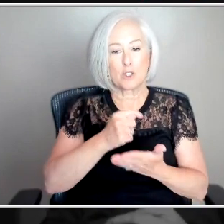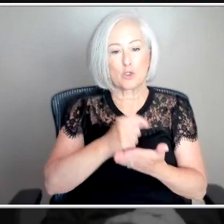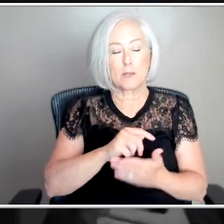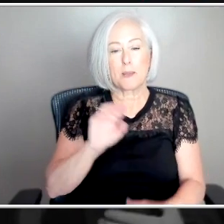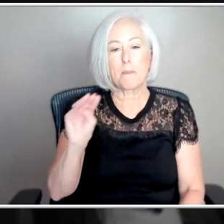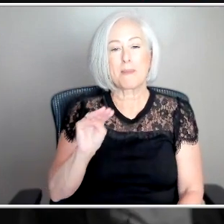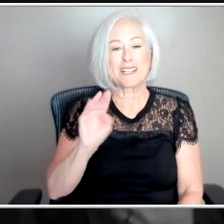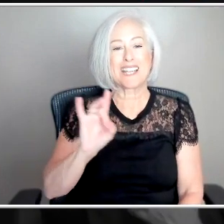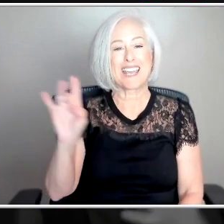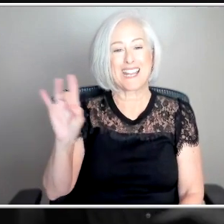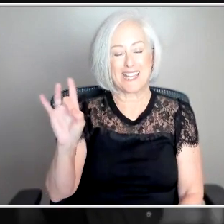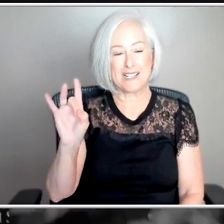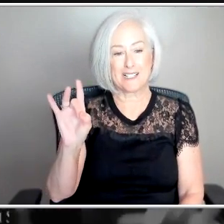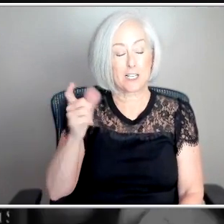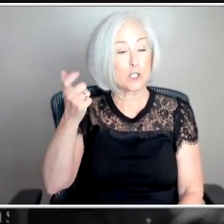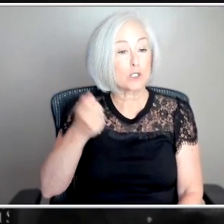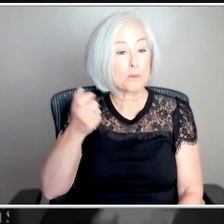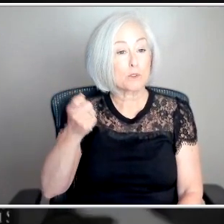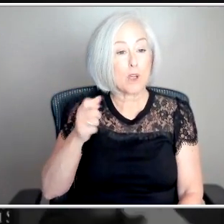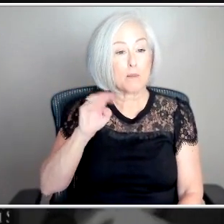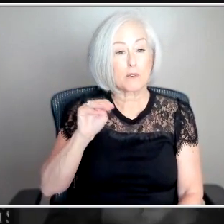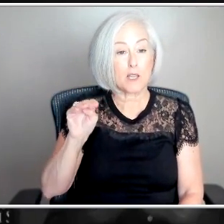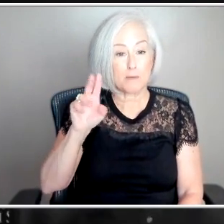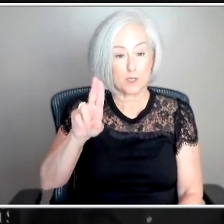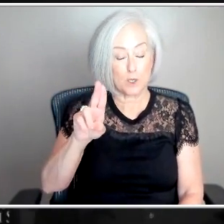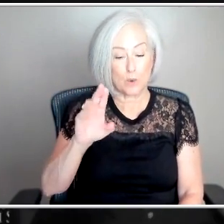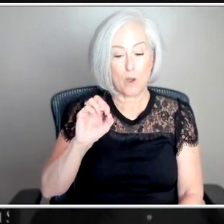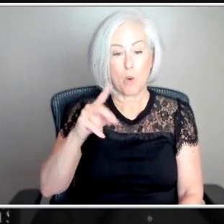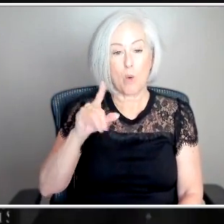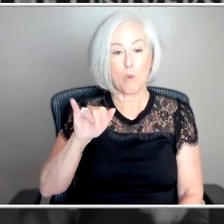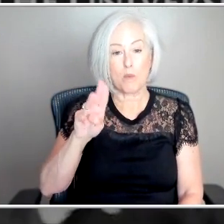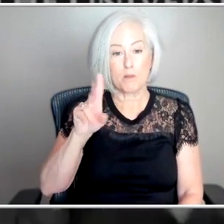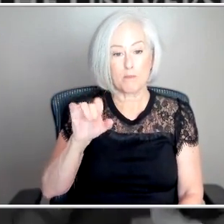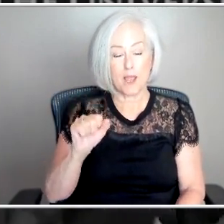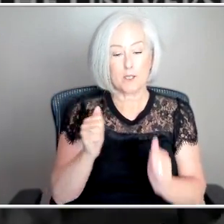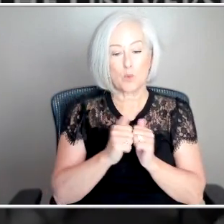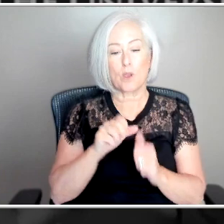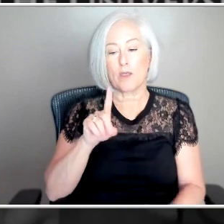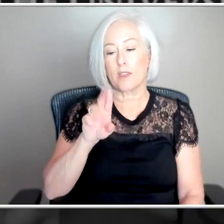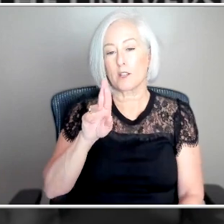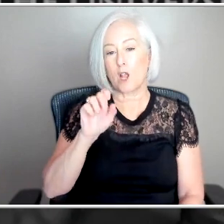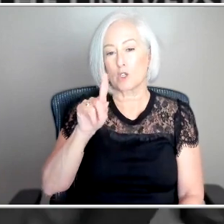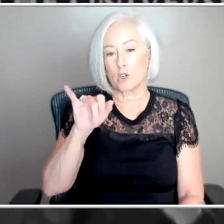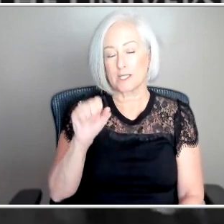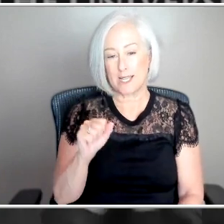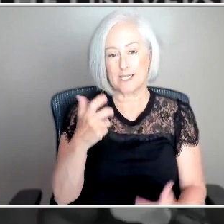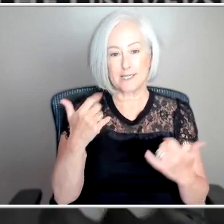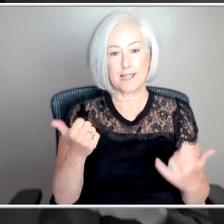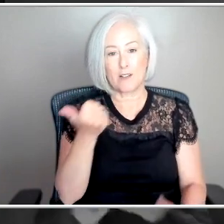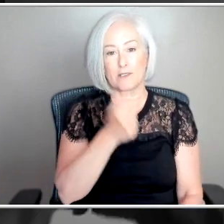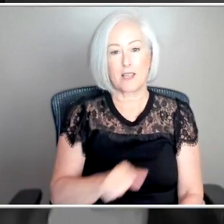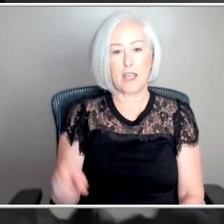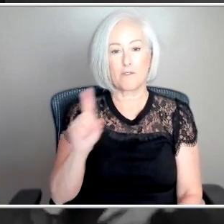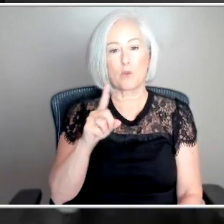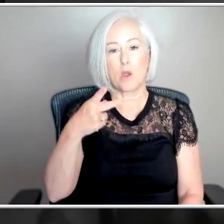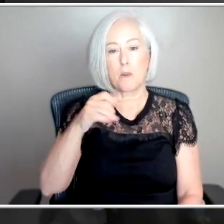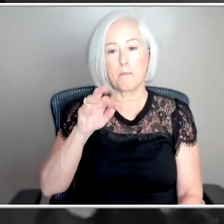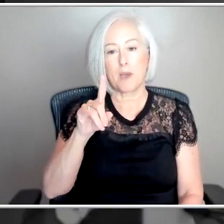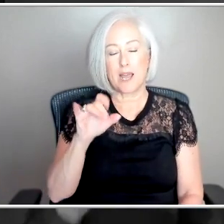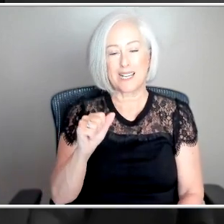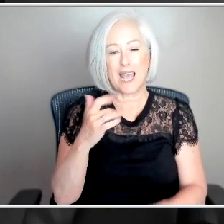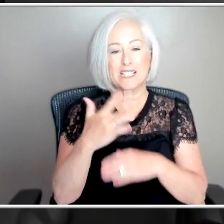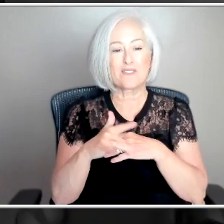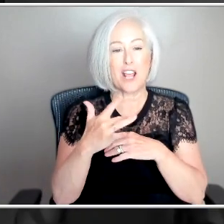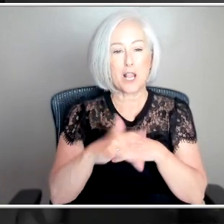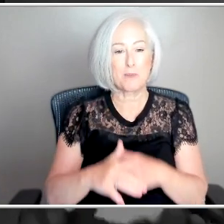Subscribe to our Morning Medical Update and Open Mics with Dr. Stites podcast. Now, everywhere podcasts are available.